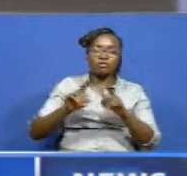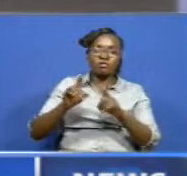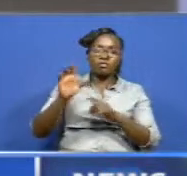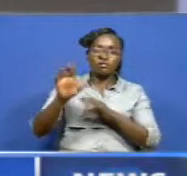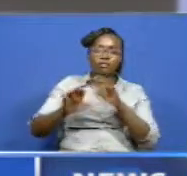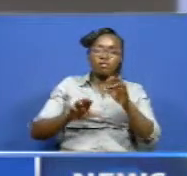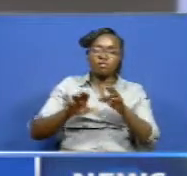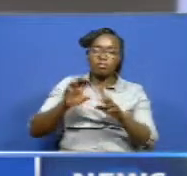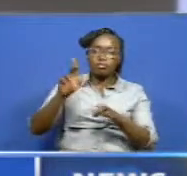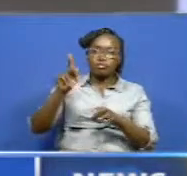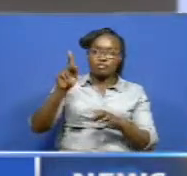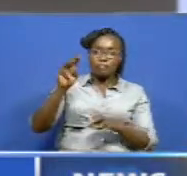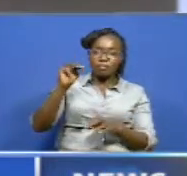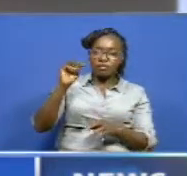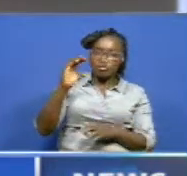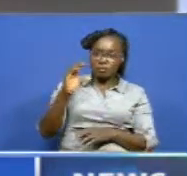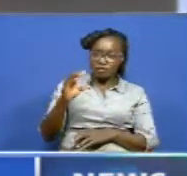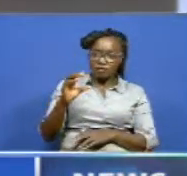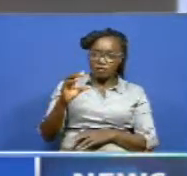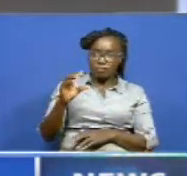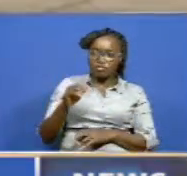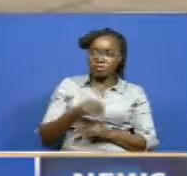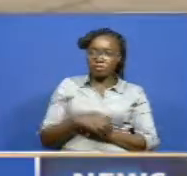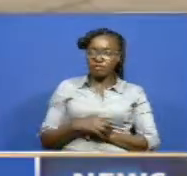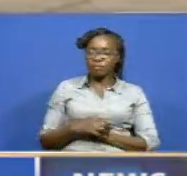Commission, Abattoir in Athi River.